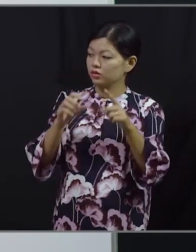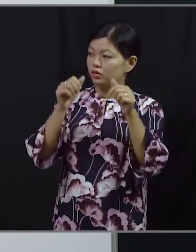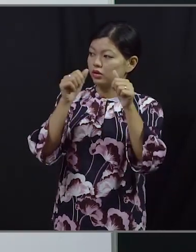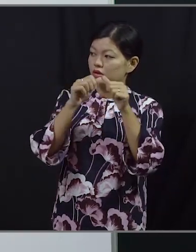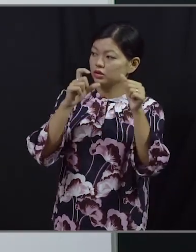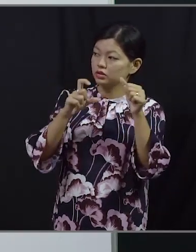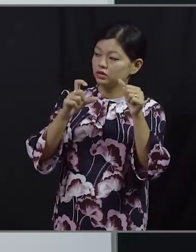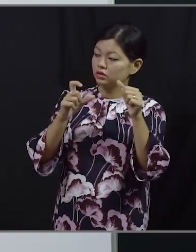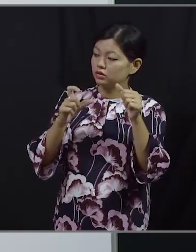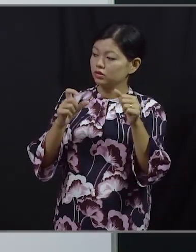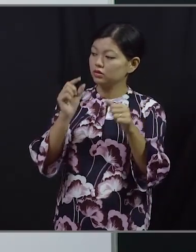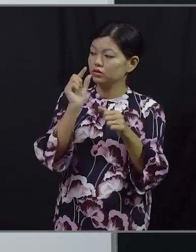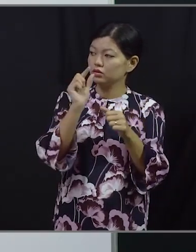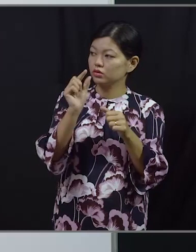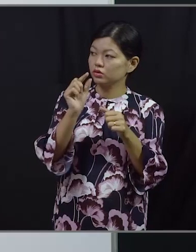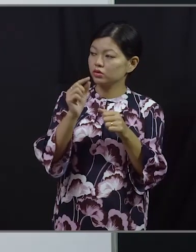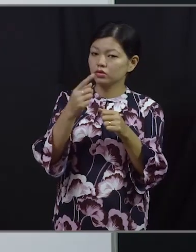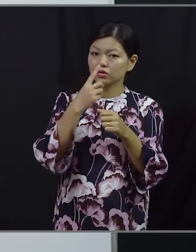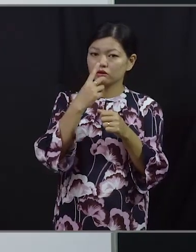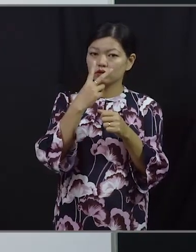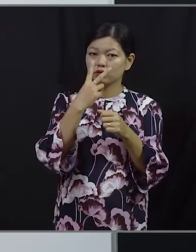M equal to D by U. Okay.